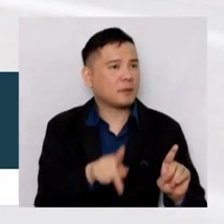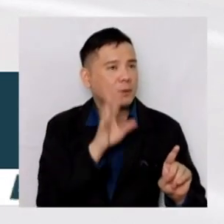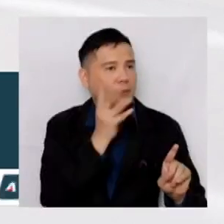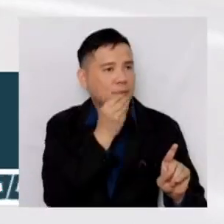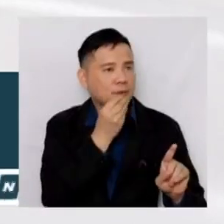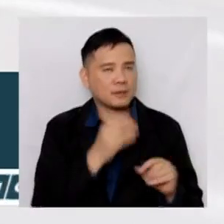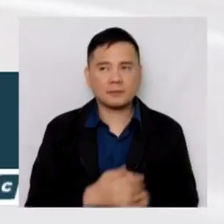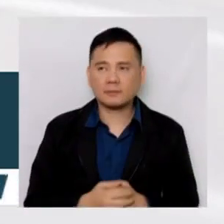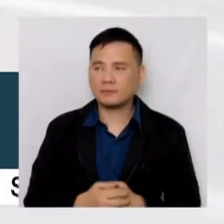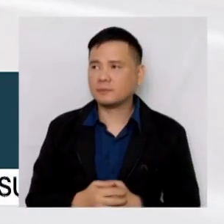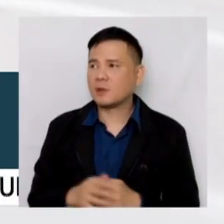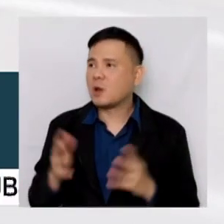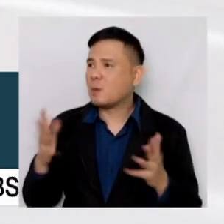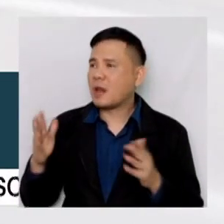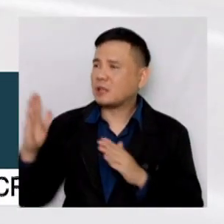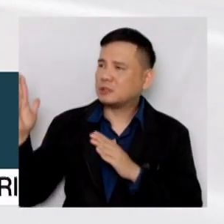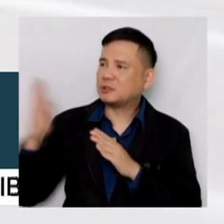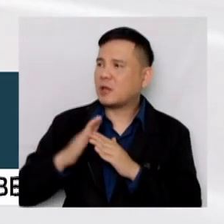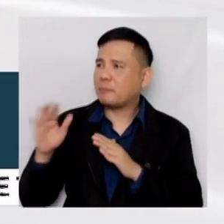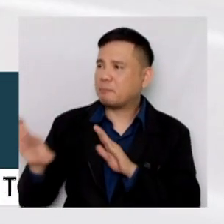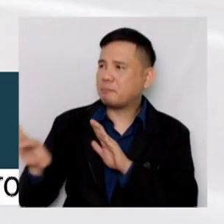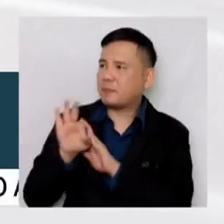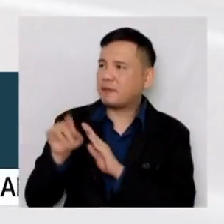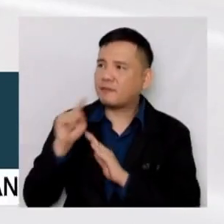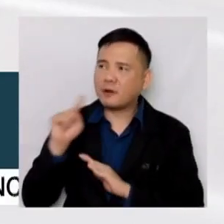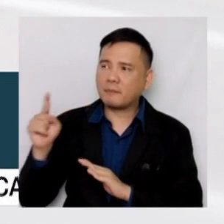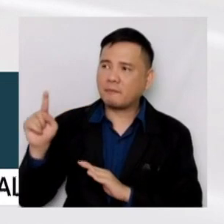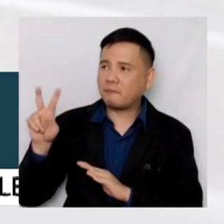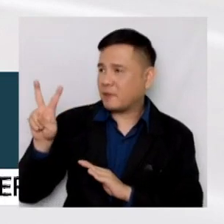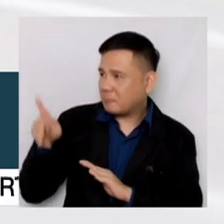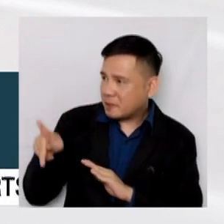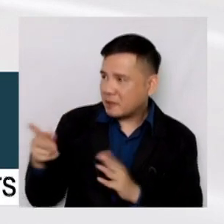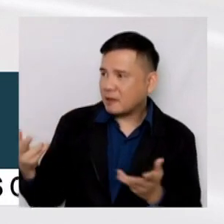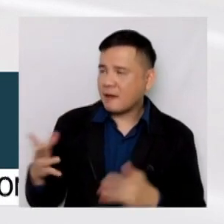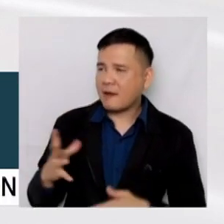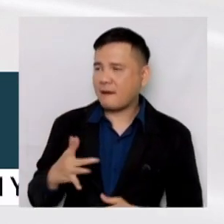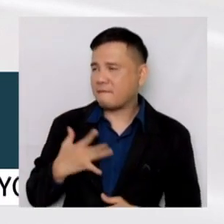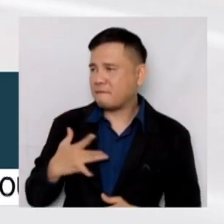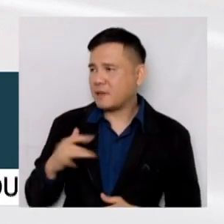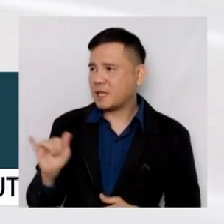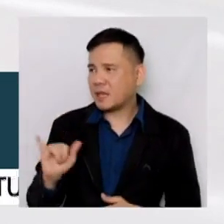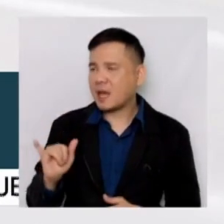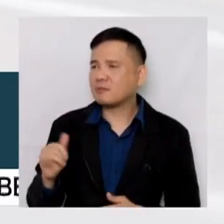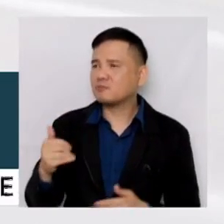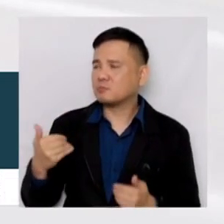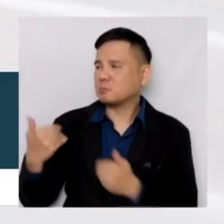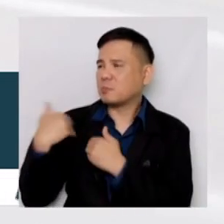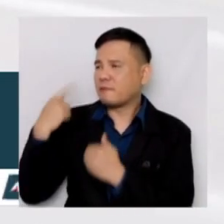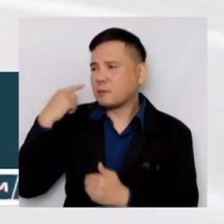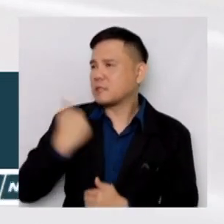I don't have a top pick for a running mate because I didn't consider that. I just felt that I was responsible only for myself.